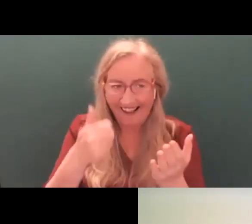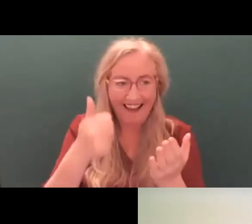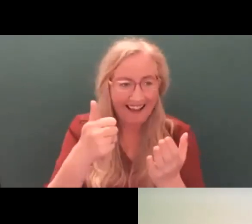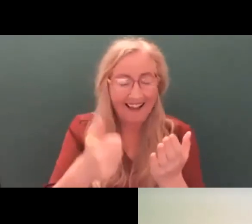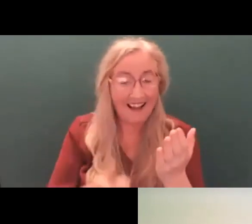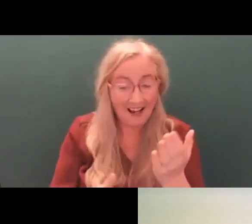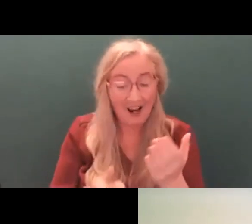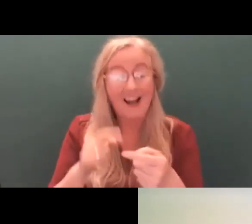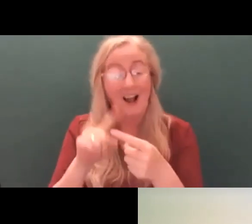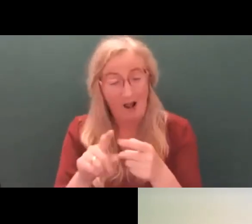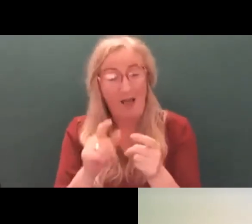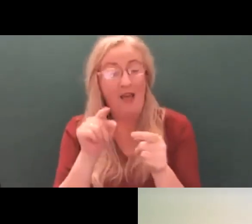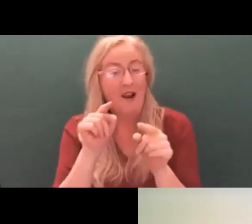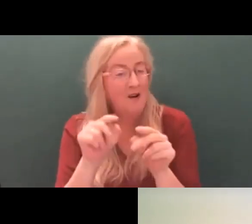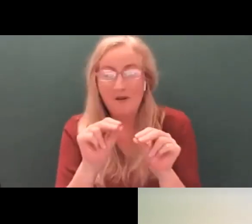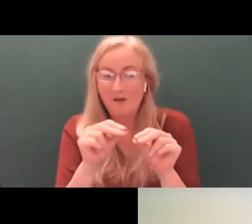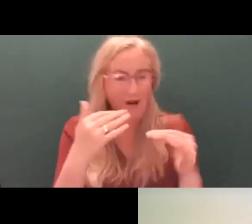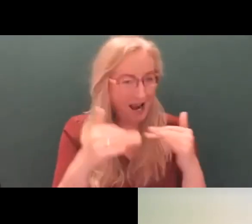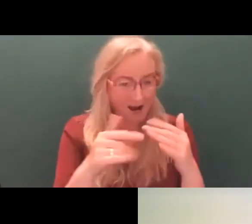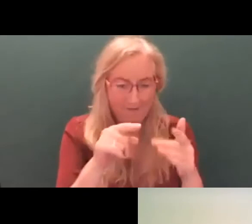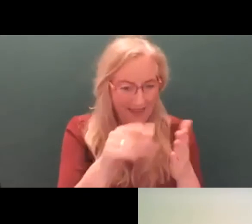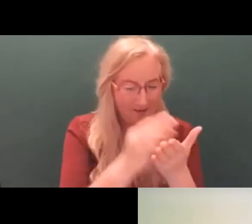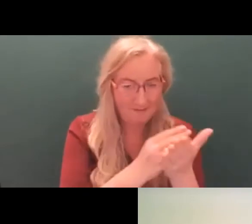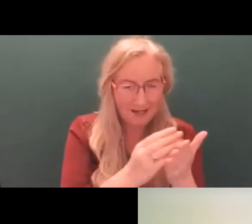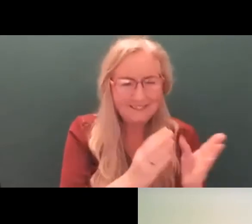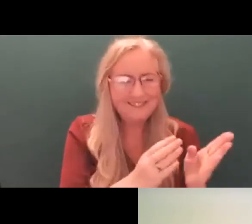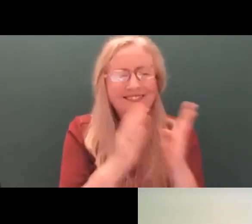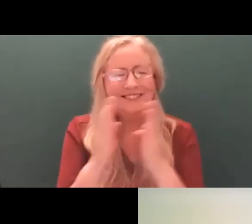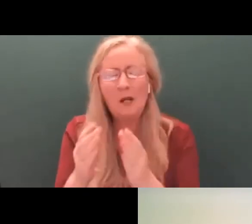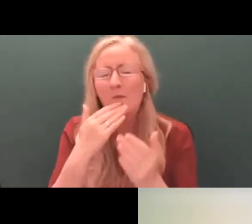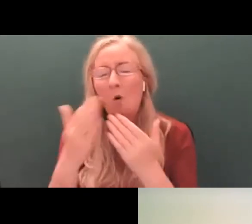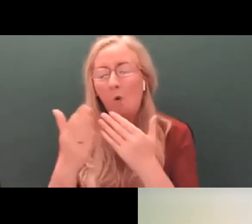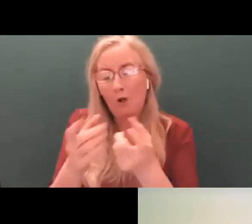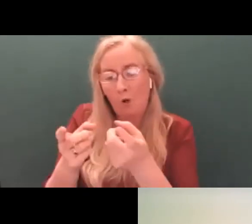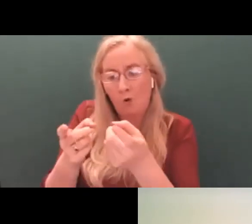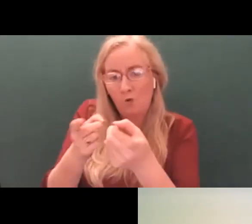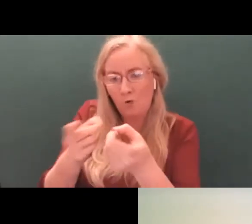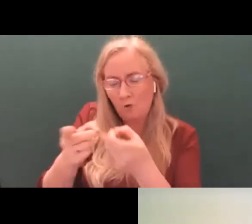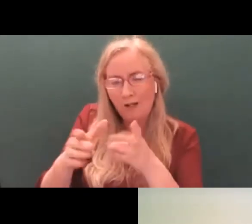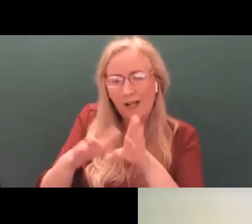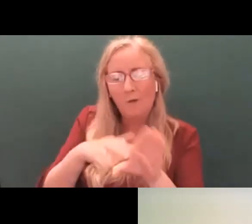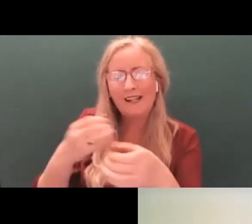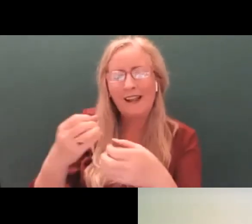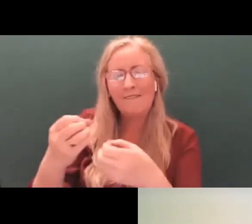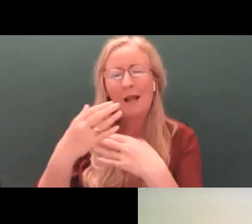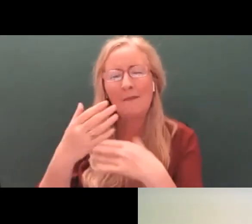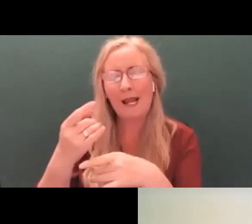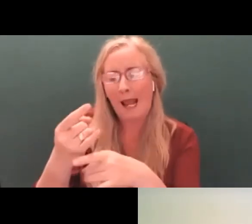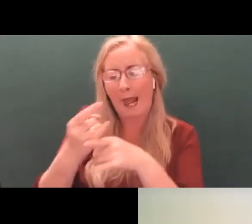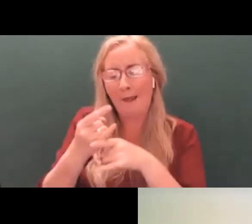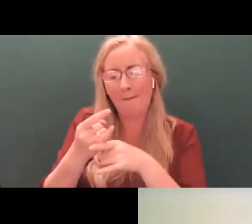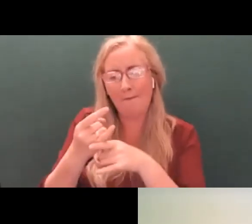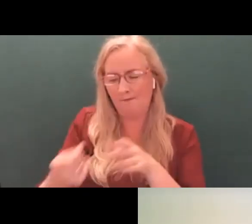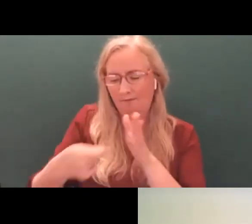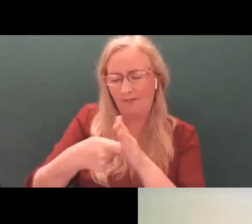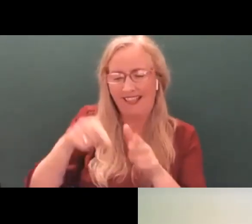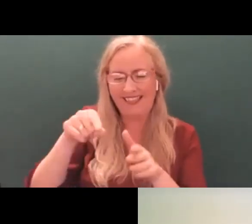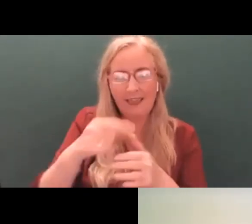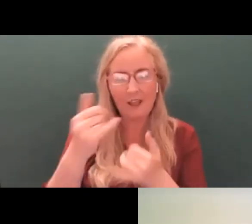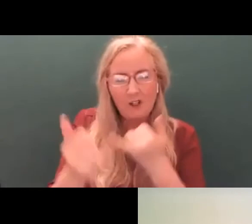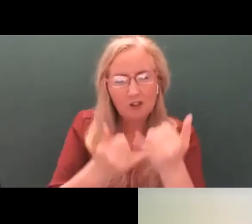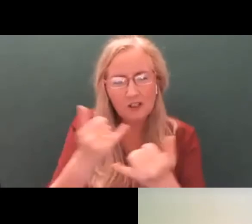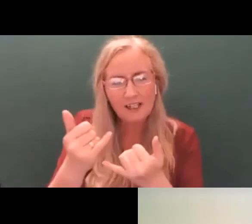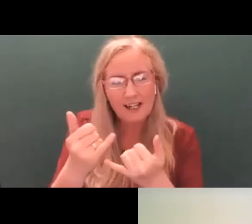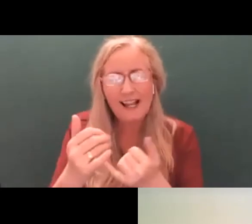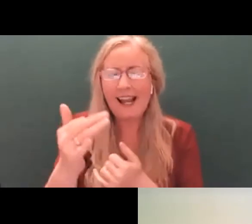and that's no harm at all. But what did you do with the feedback to help you for this year? And how was there